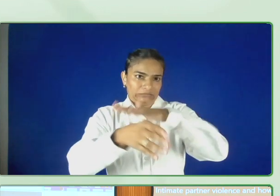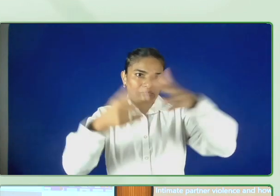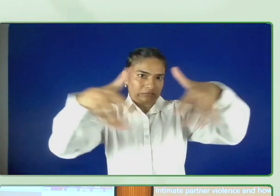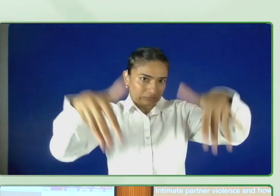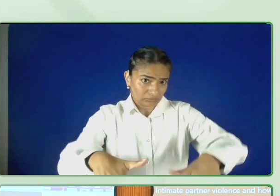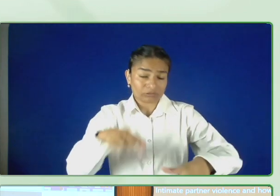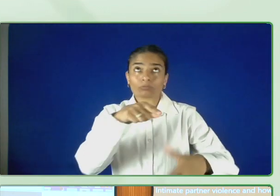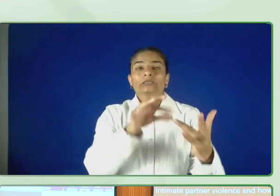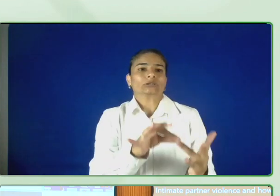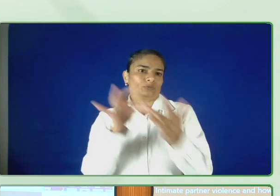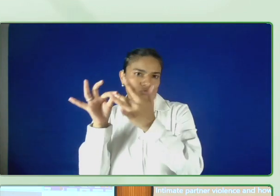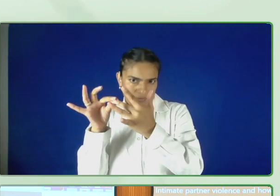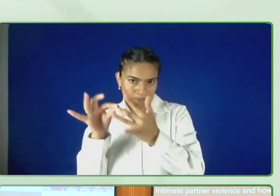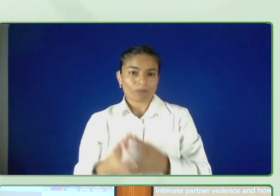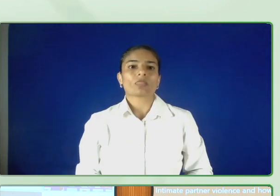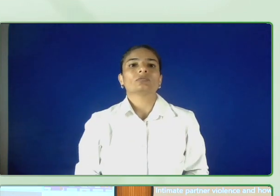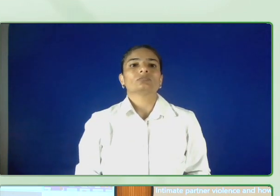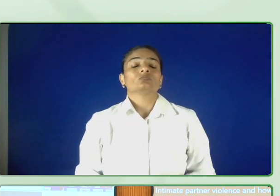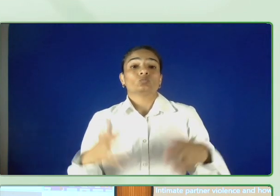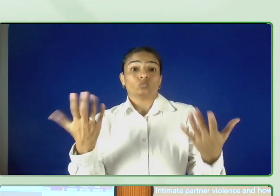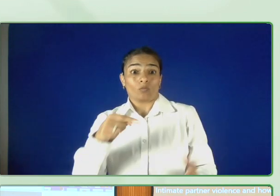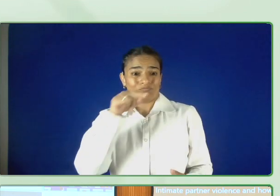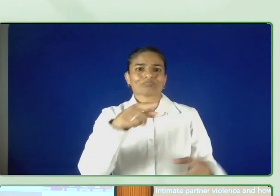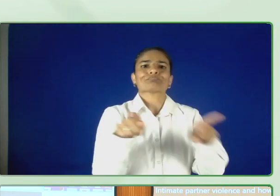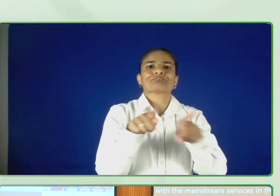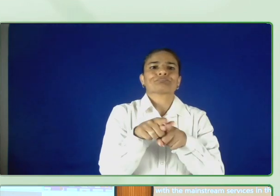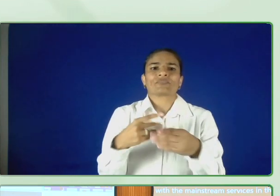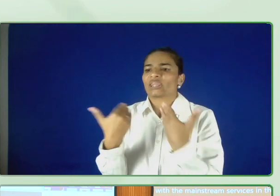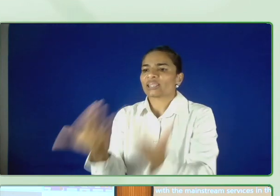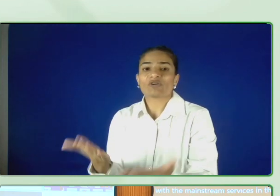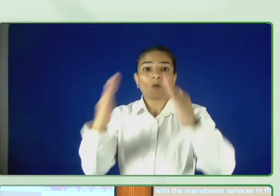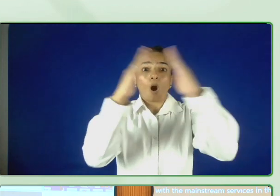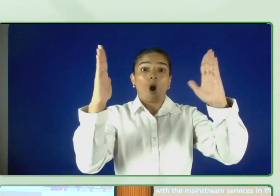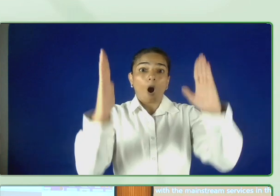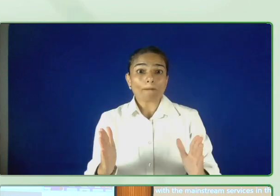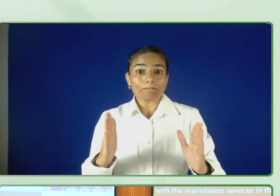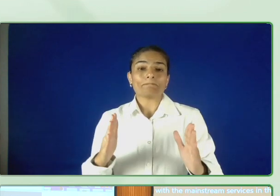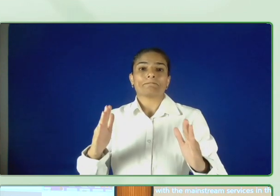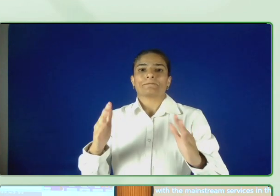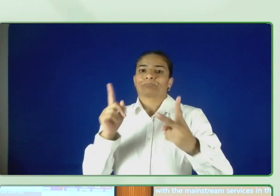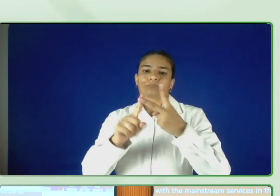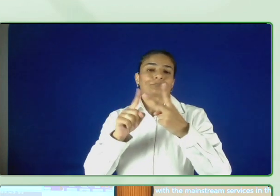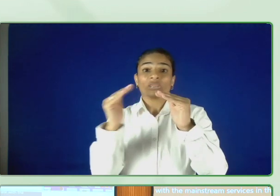So access to housing, access to justice, to safety, and to health.